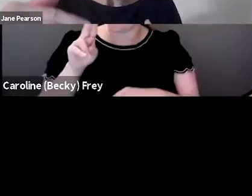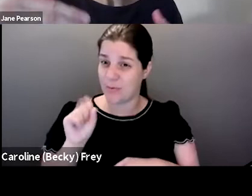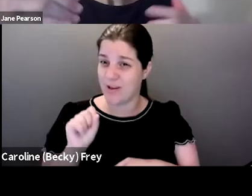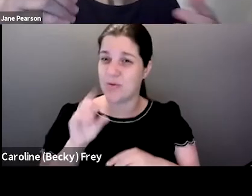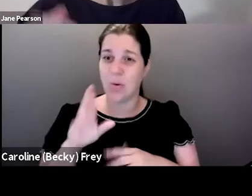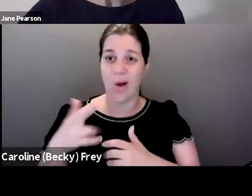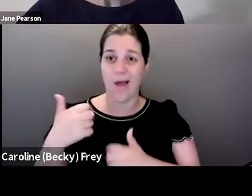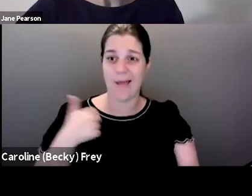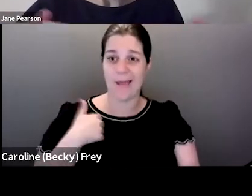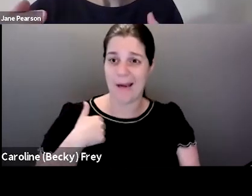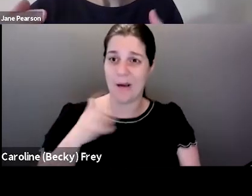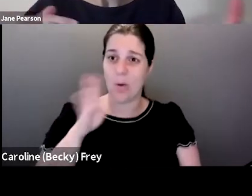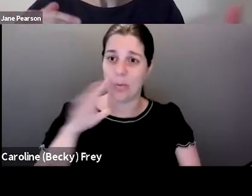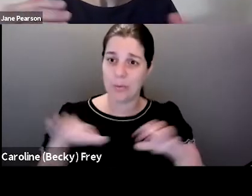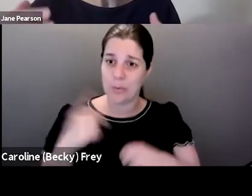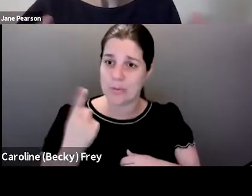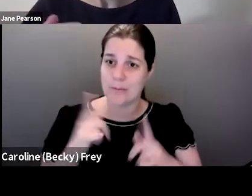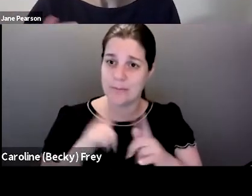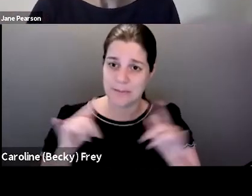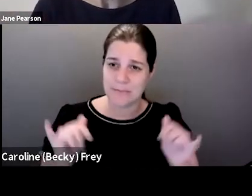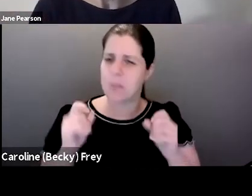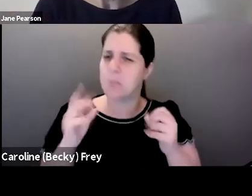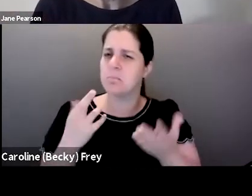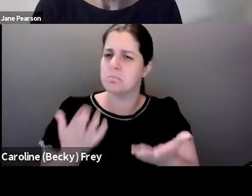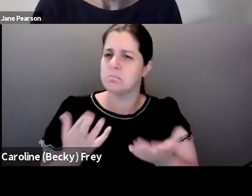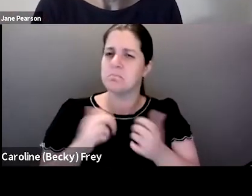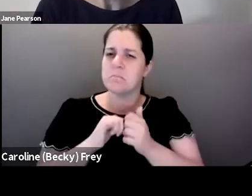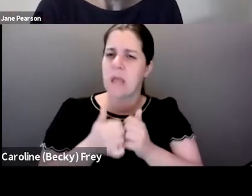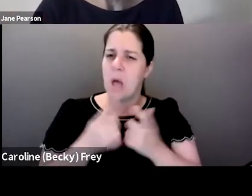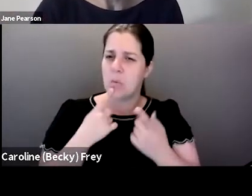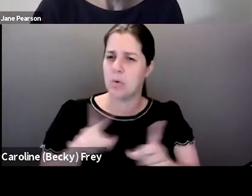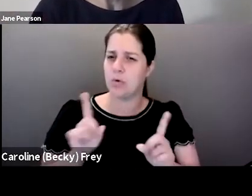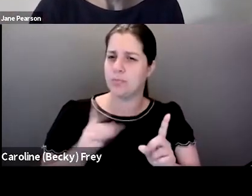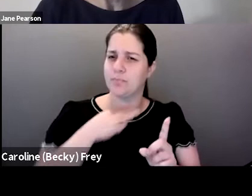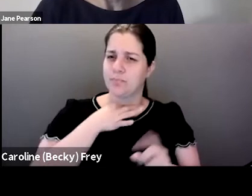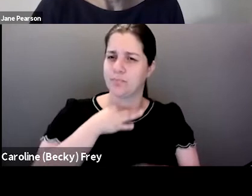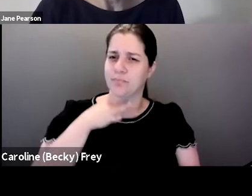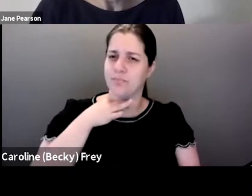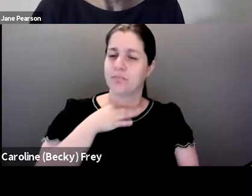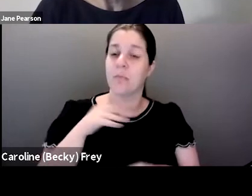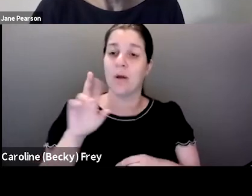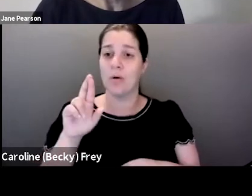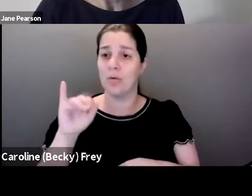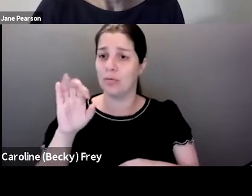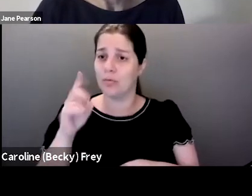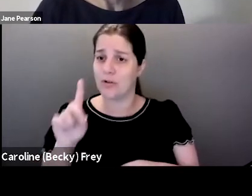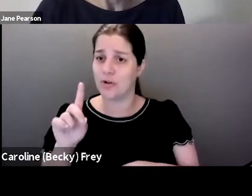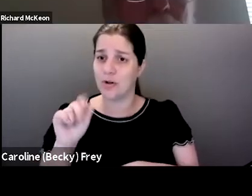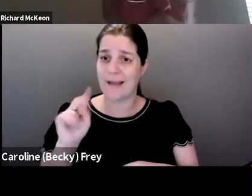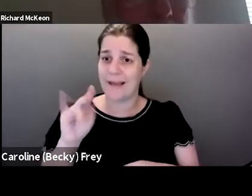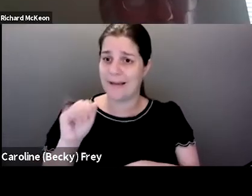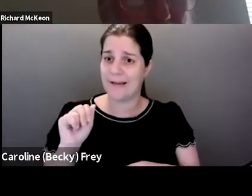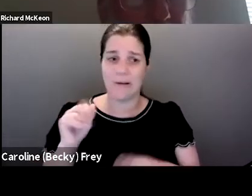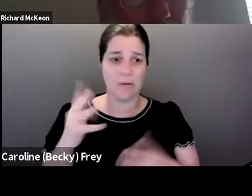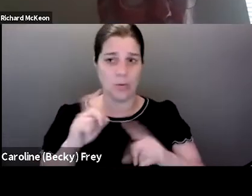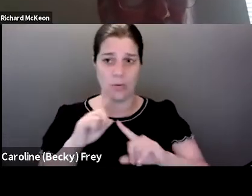going to do something at the same time, or how will all that work? So I don't know if Richard or Nita are Sure,